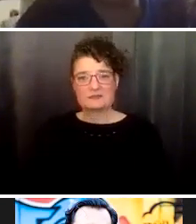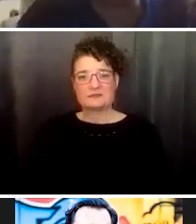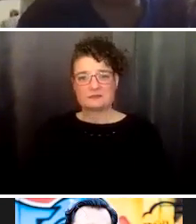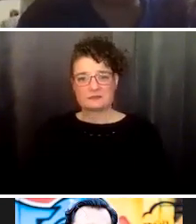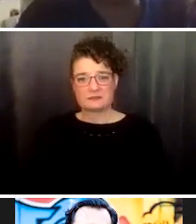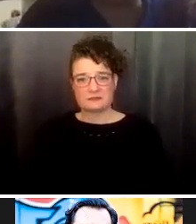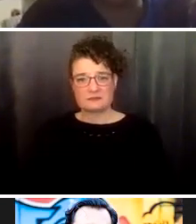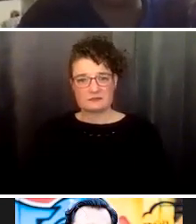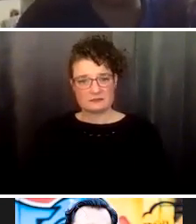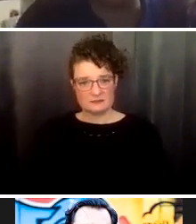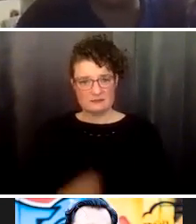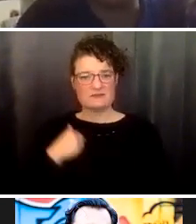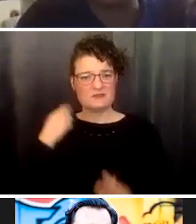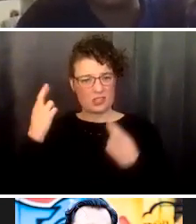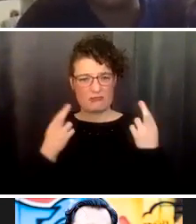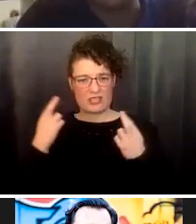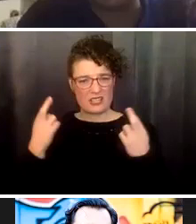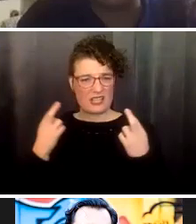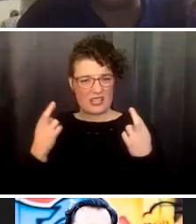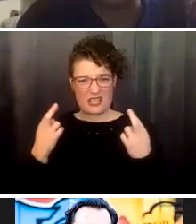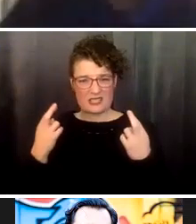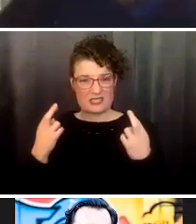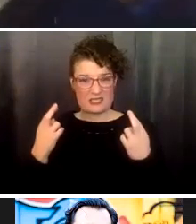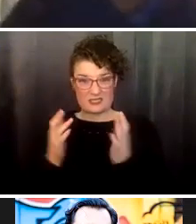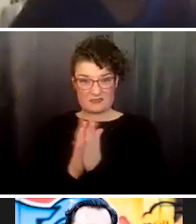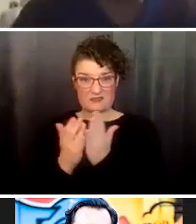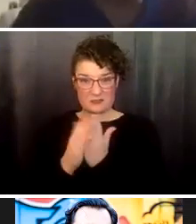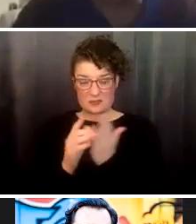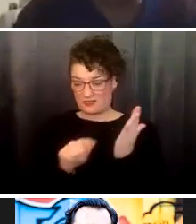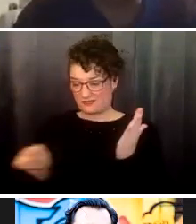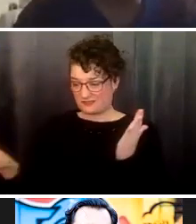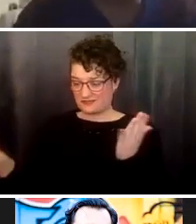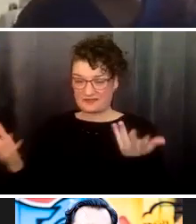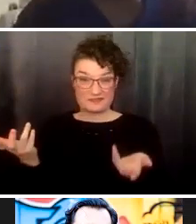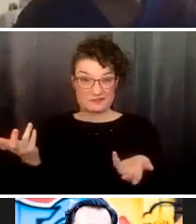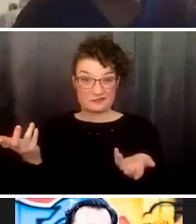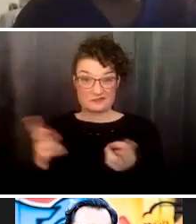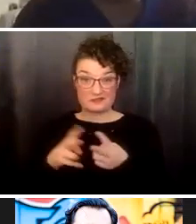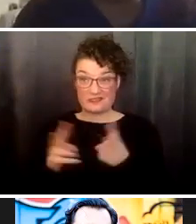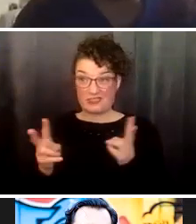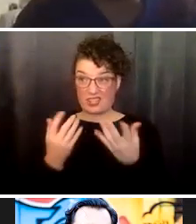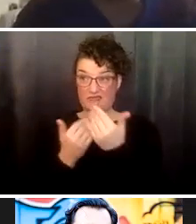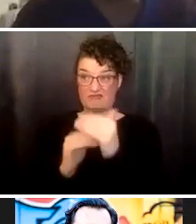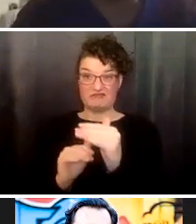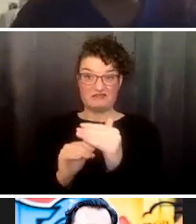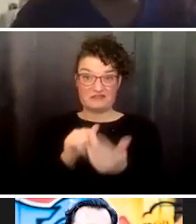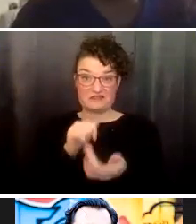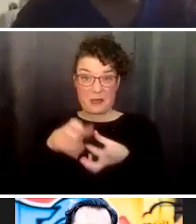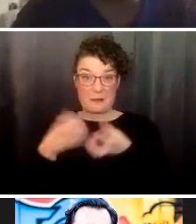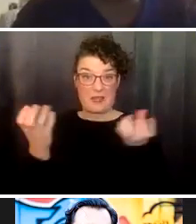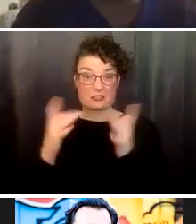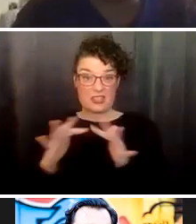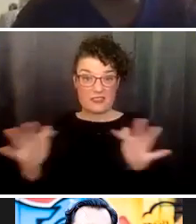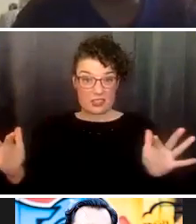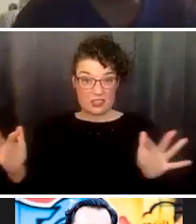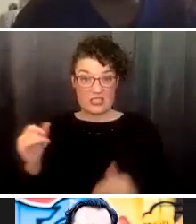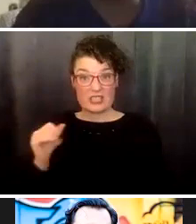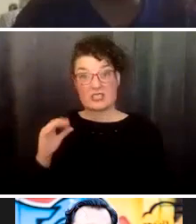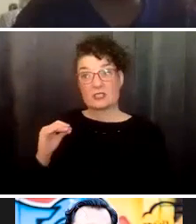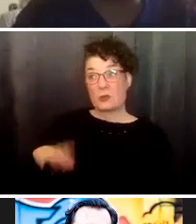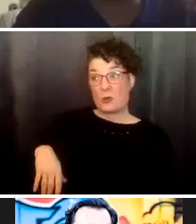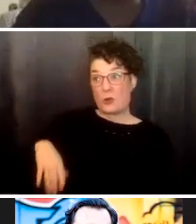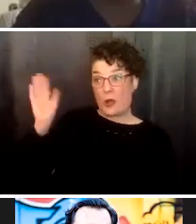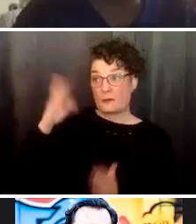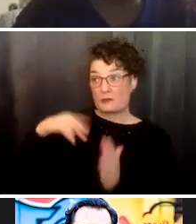And I just realized how little diversity I had in the content that I consumed. And to have grown up reading about other Black